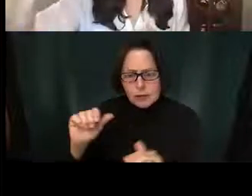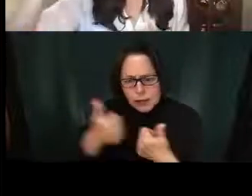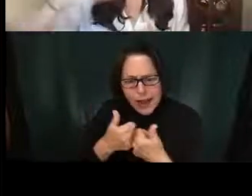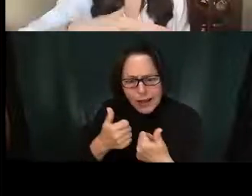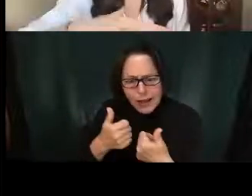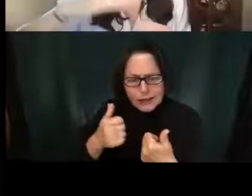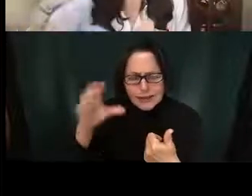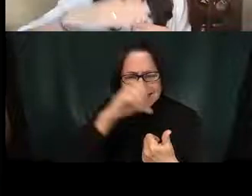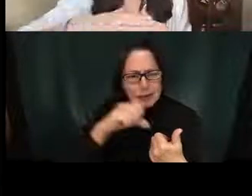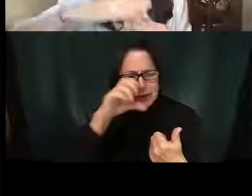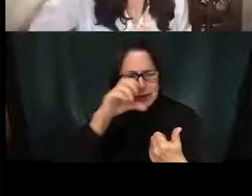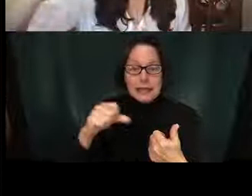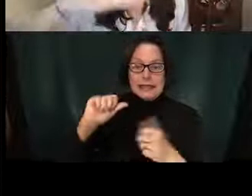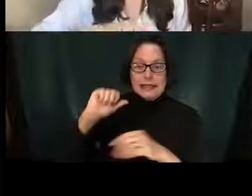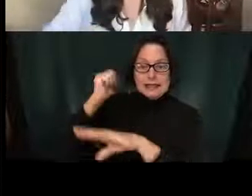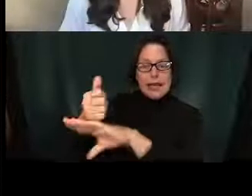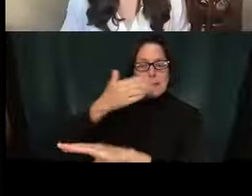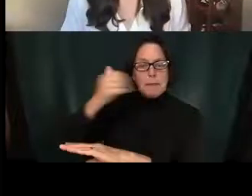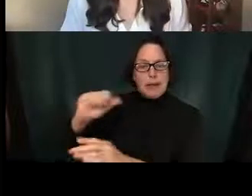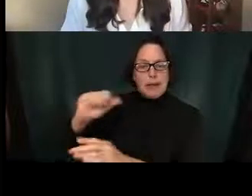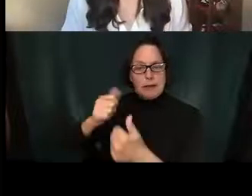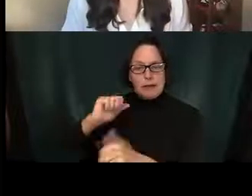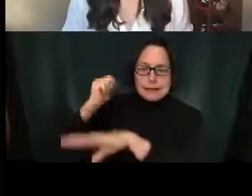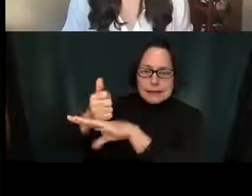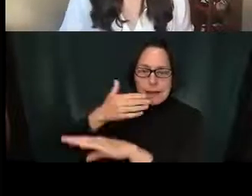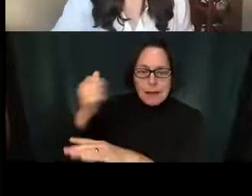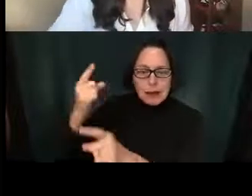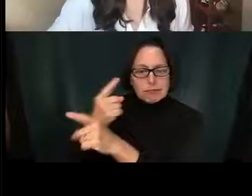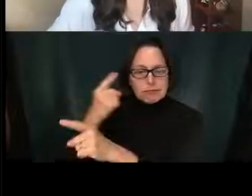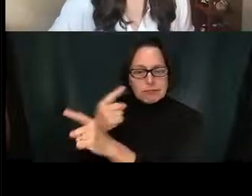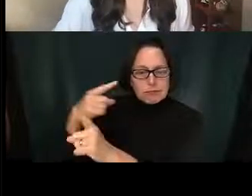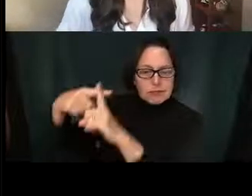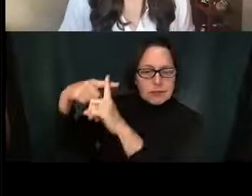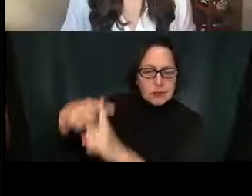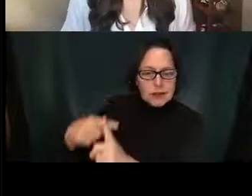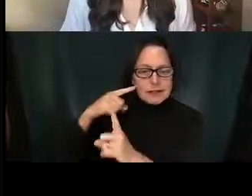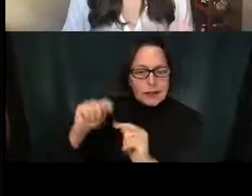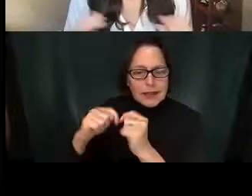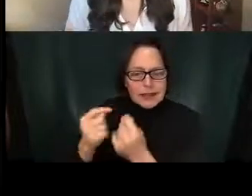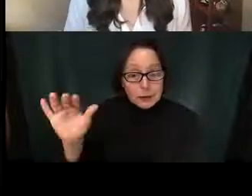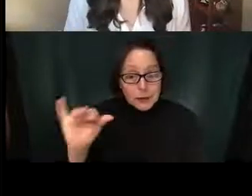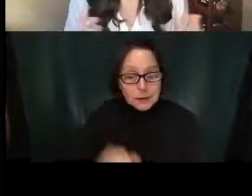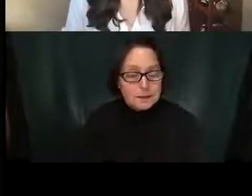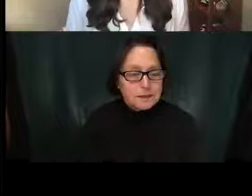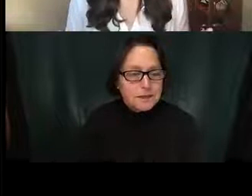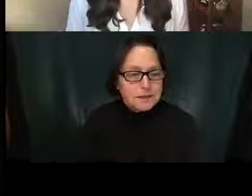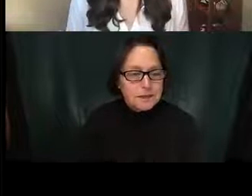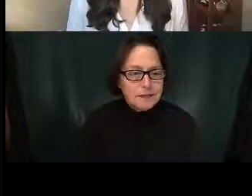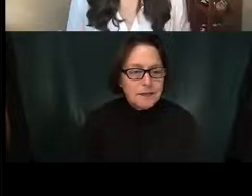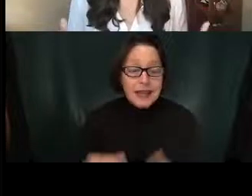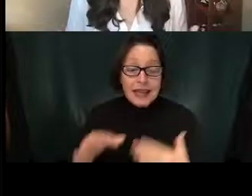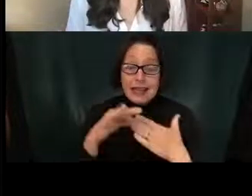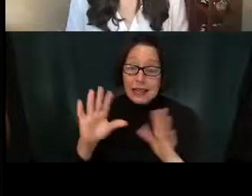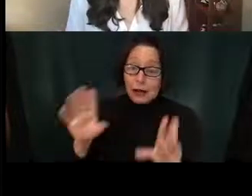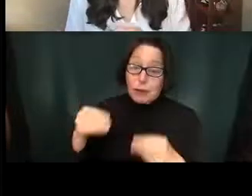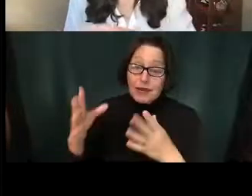set better targets or set better challenges for you and your team as well. Then the leader's purpose about providing support.